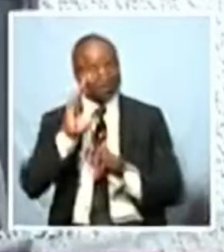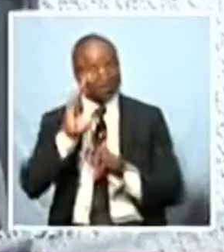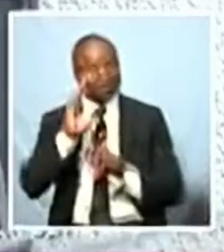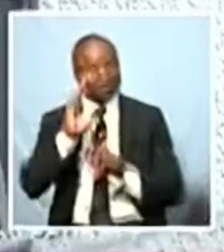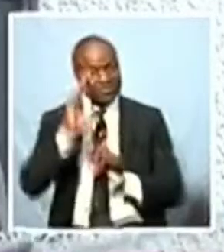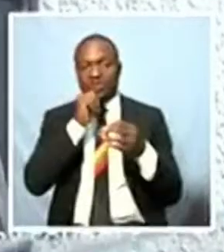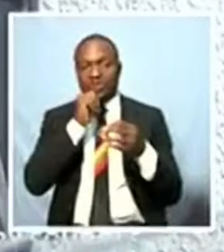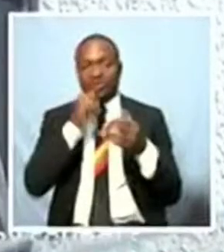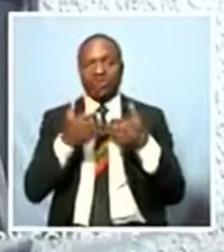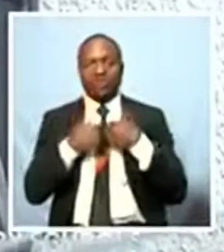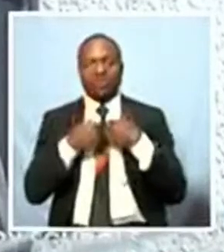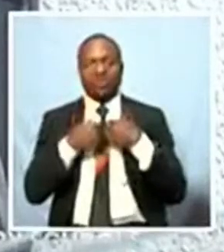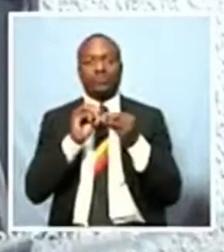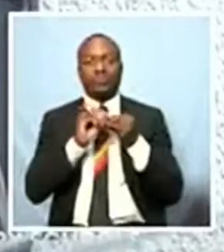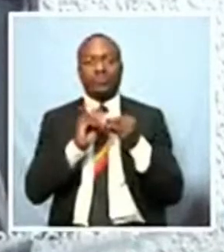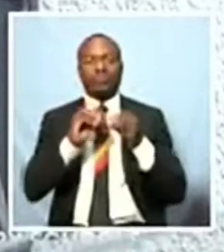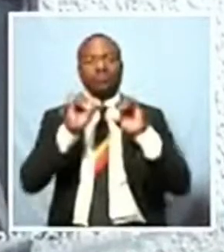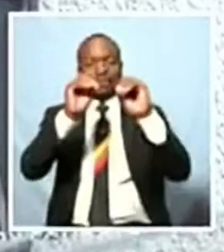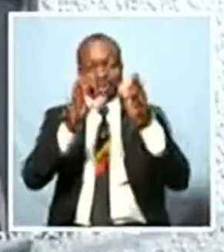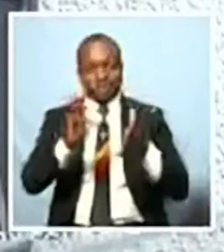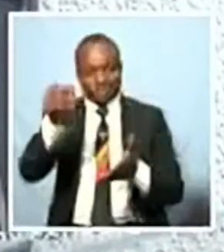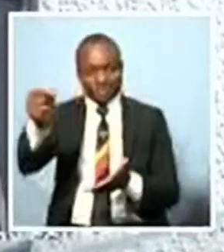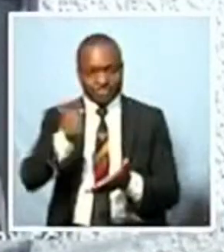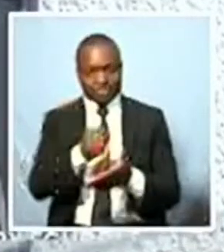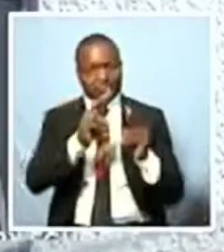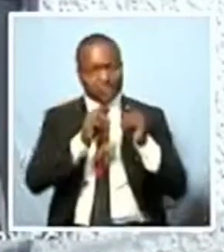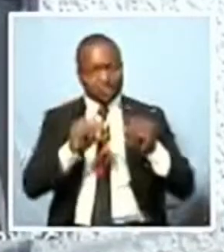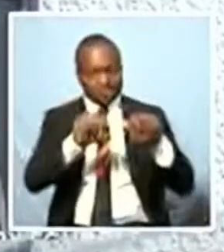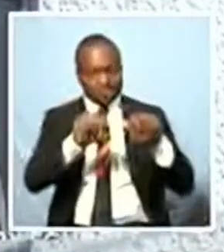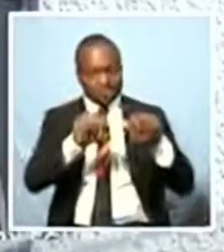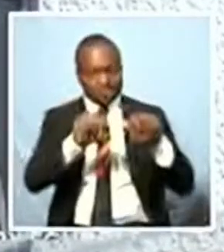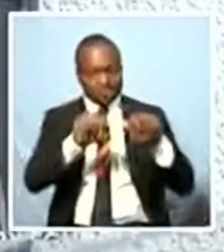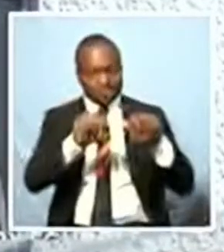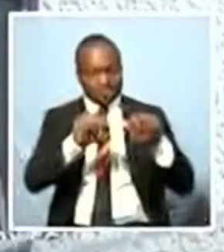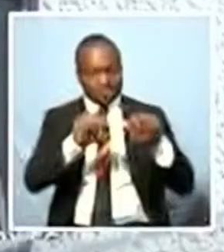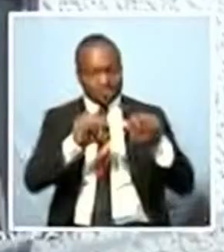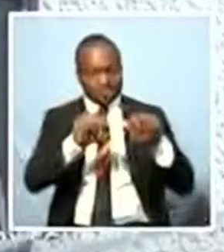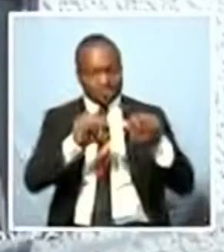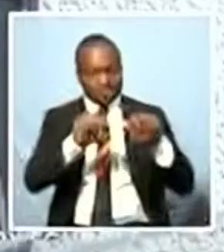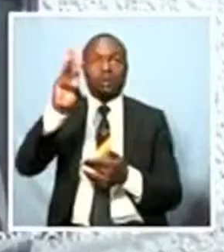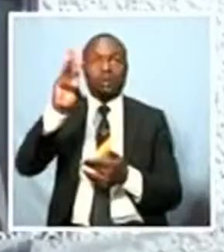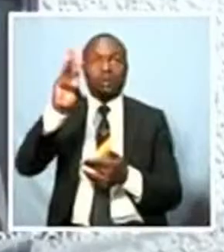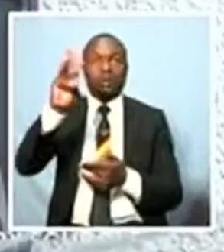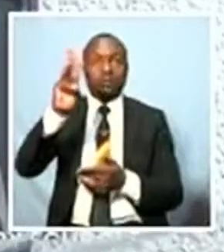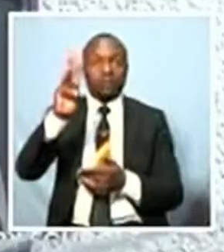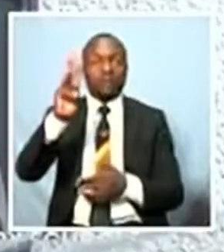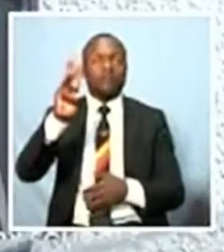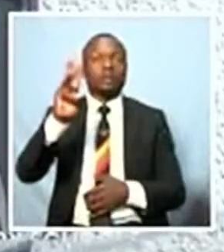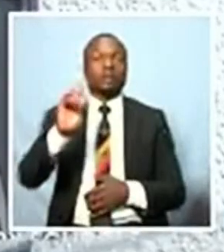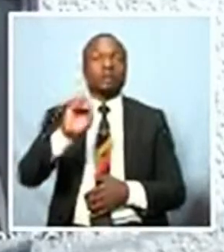think this country is generally 60% rural in terms of population, and only 40% is urban.